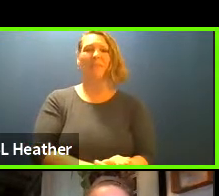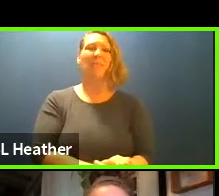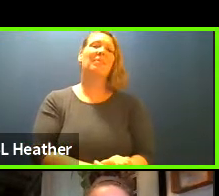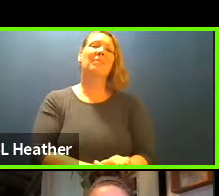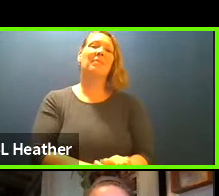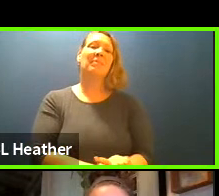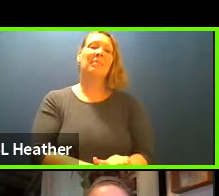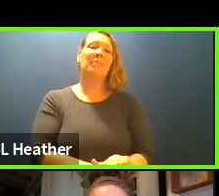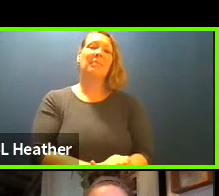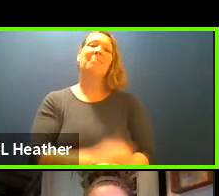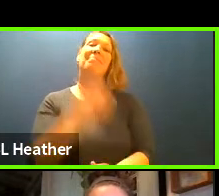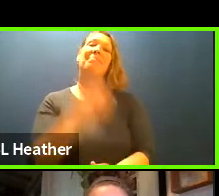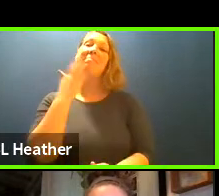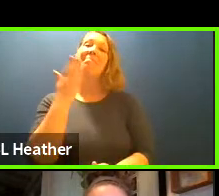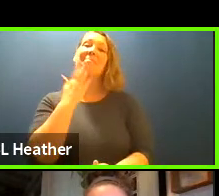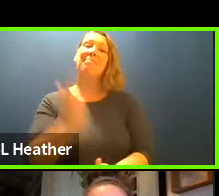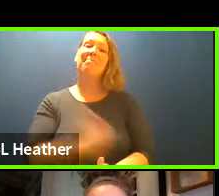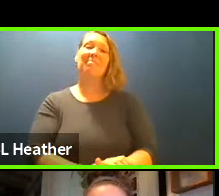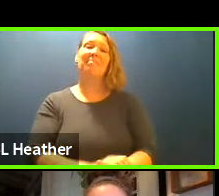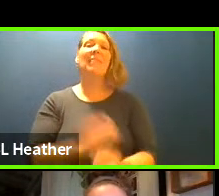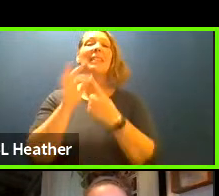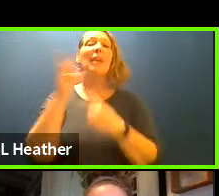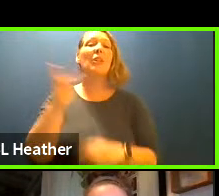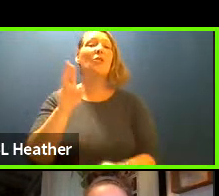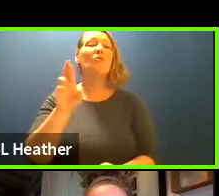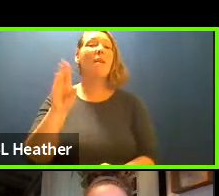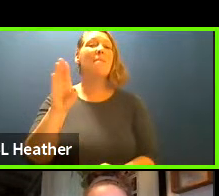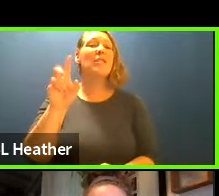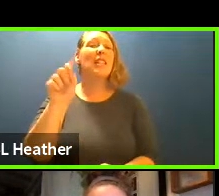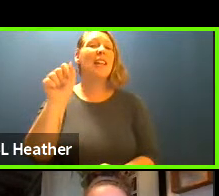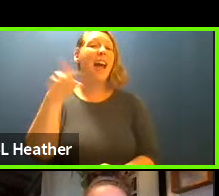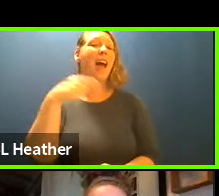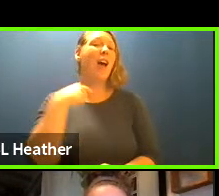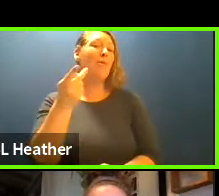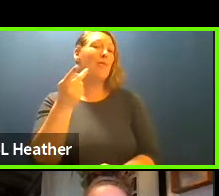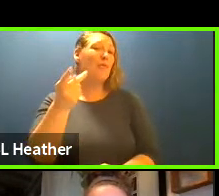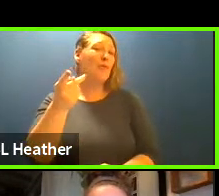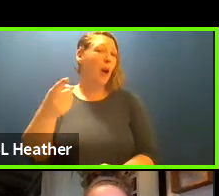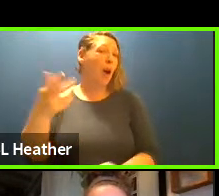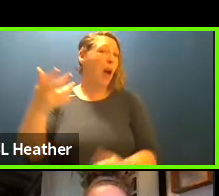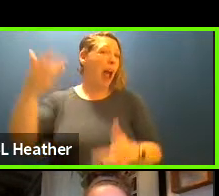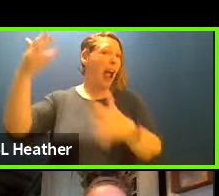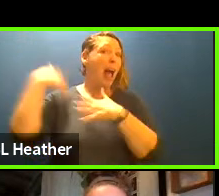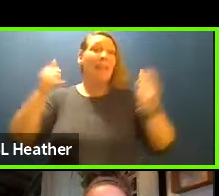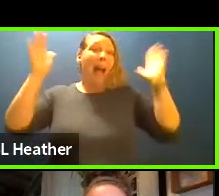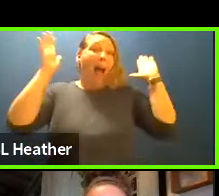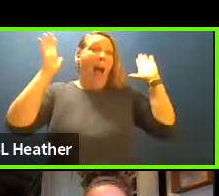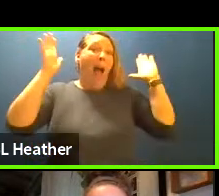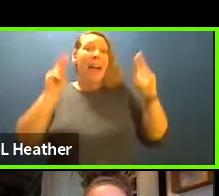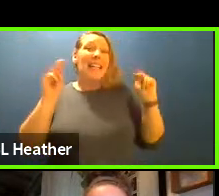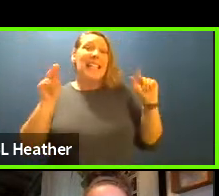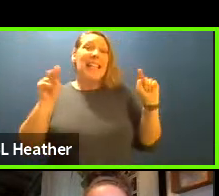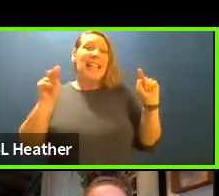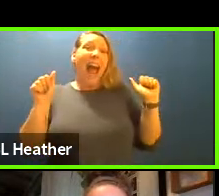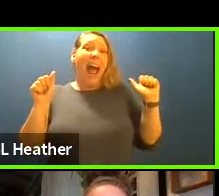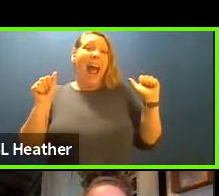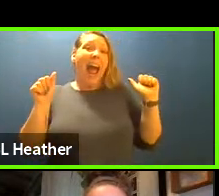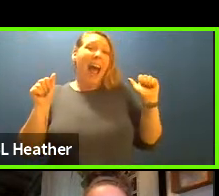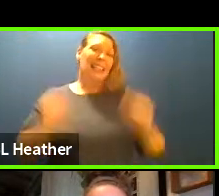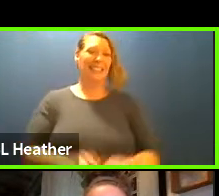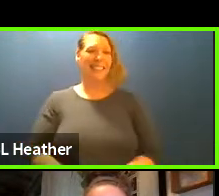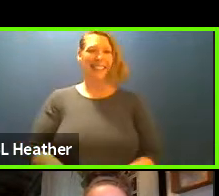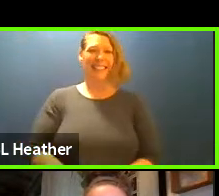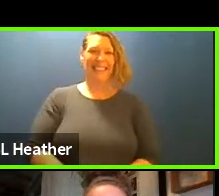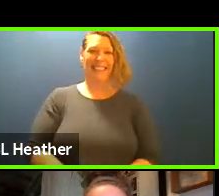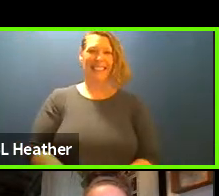Good. See you all. All right. Especially you too, Roberta. We go way back. I know. I